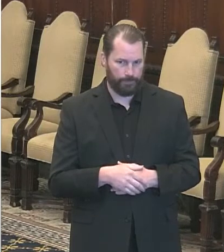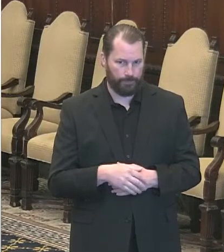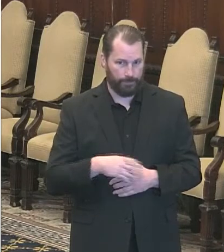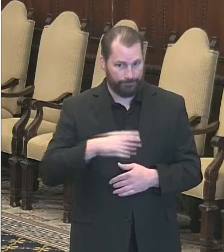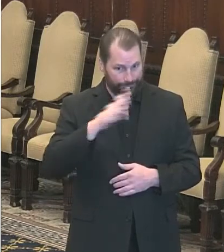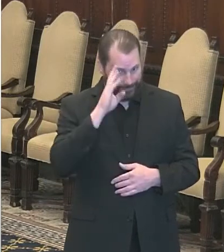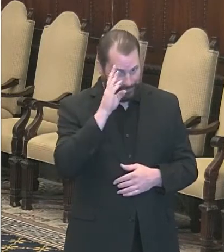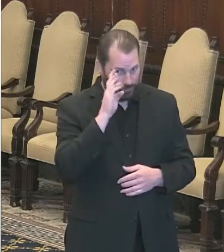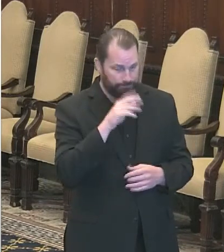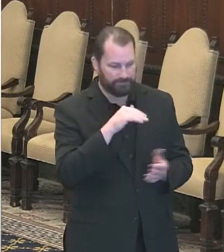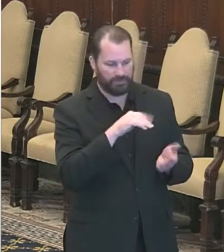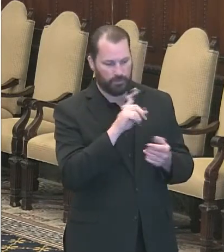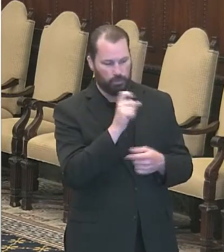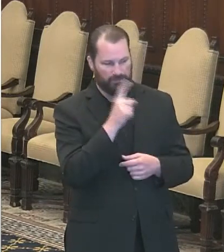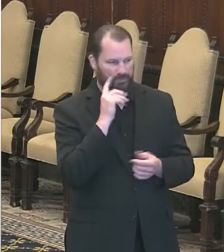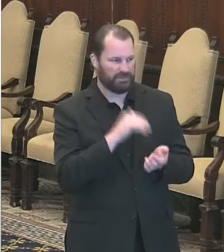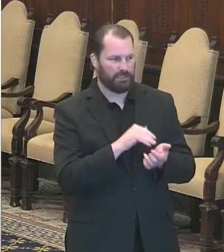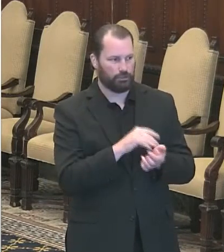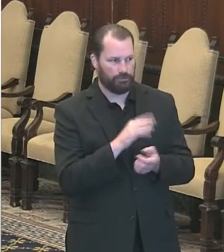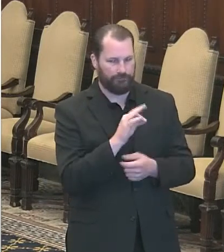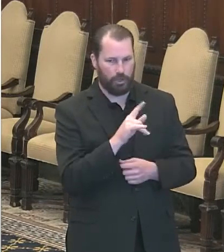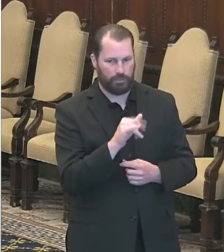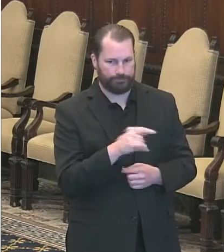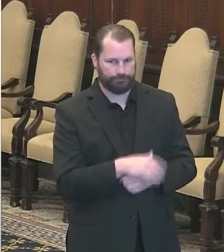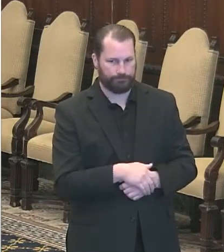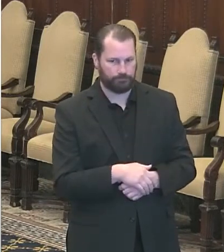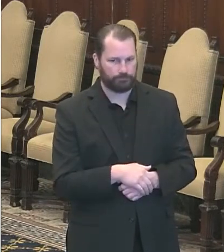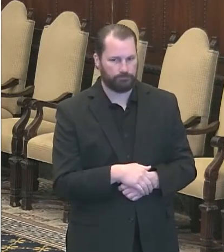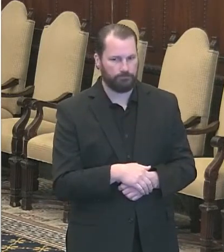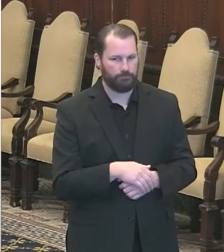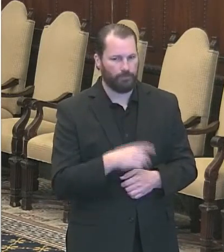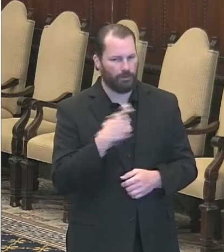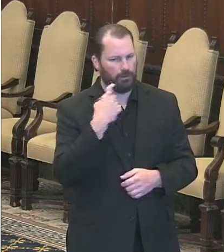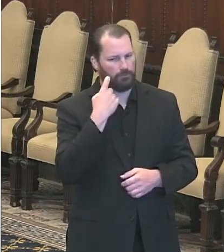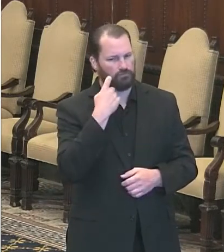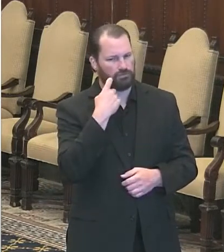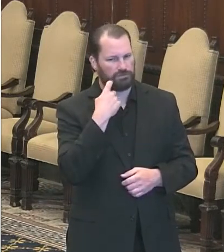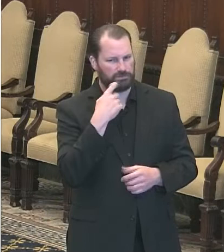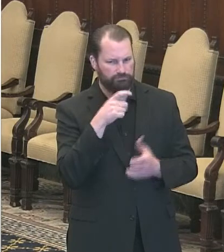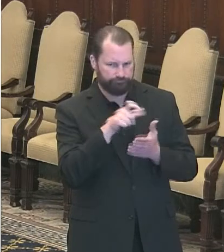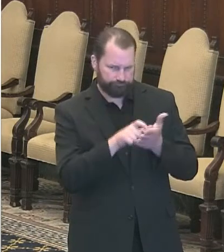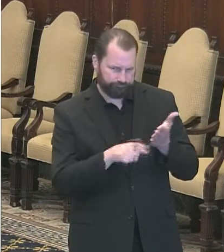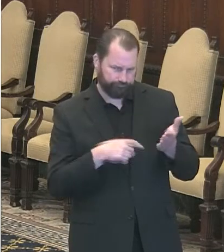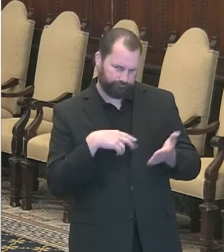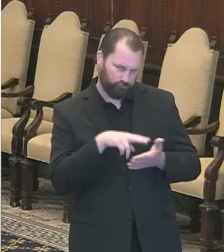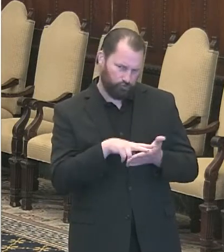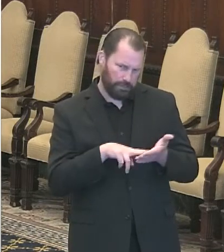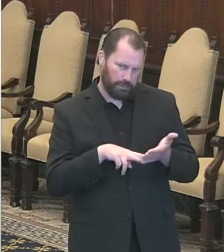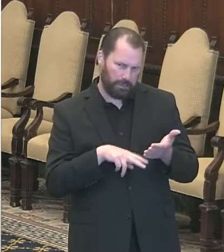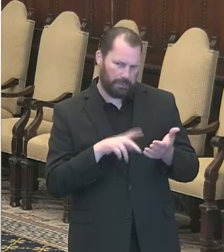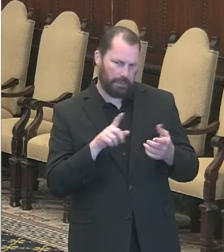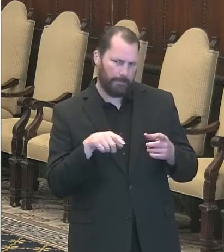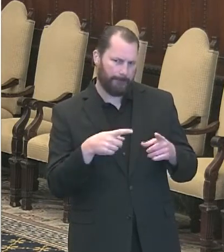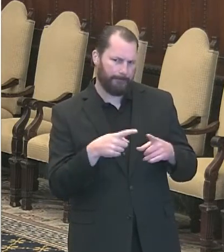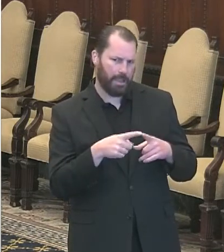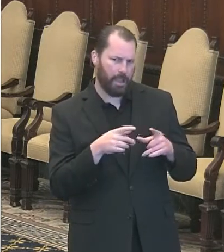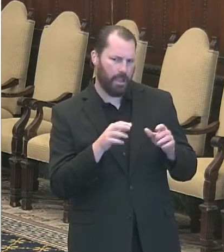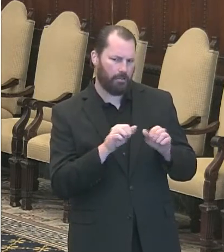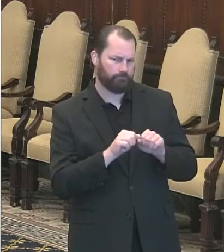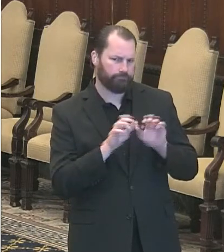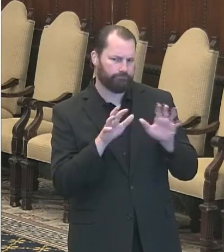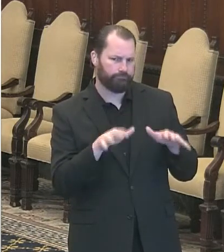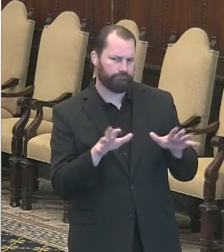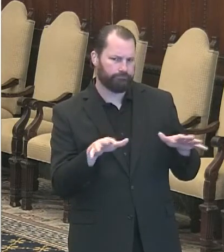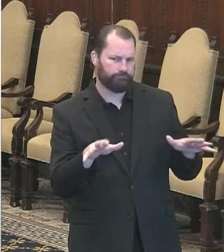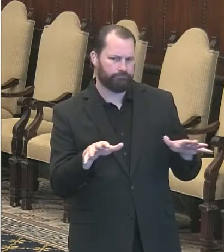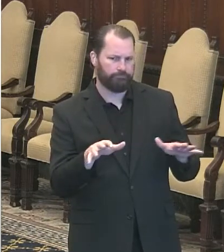Farley, just in reference to a recent article that we saw about an outbreak at a men's shelter in Kensington over